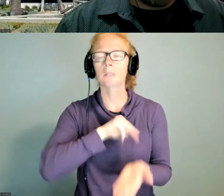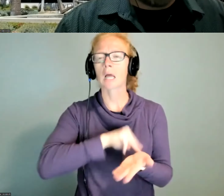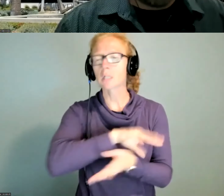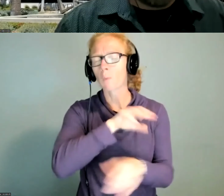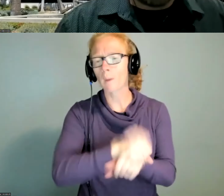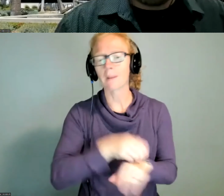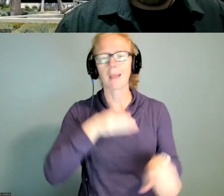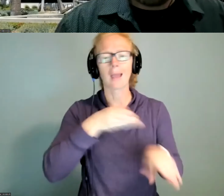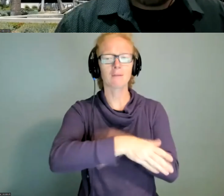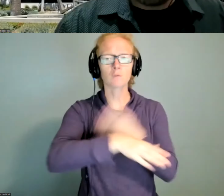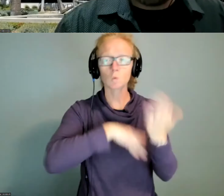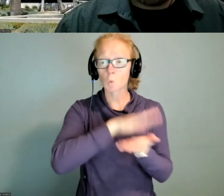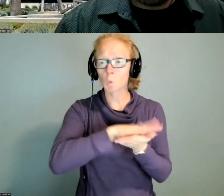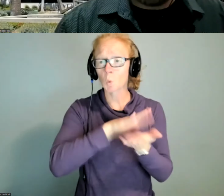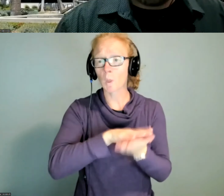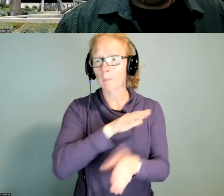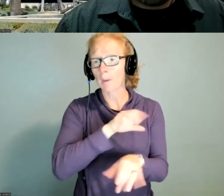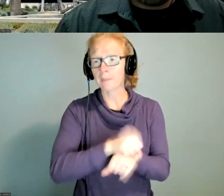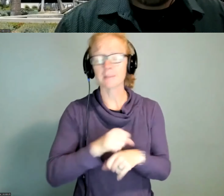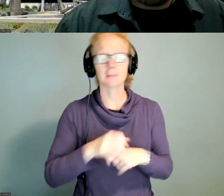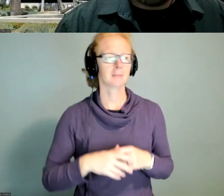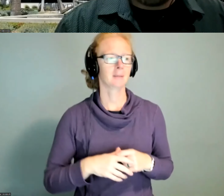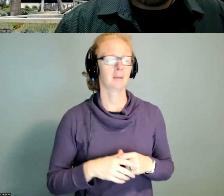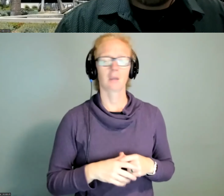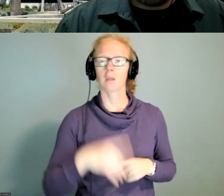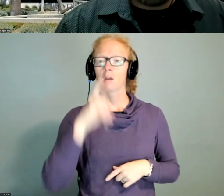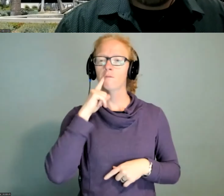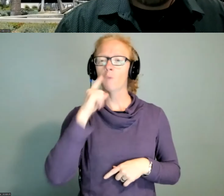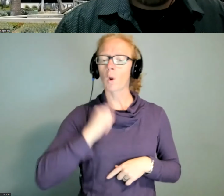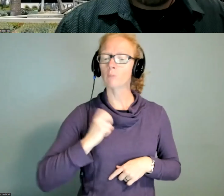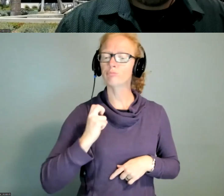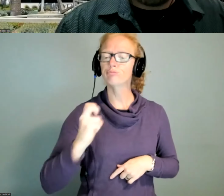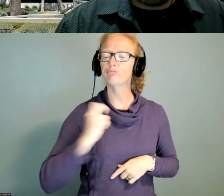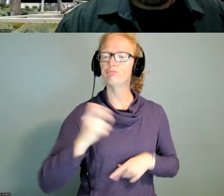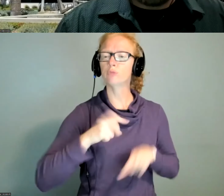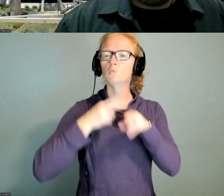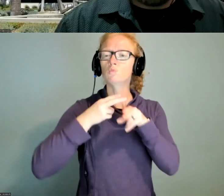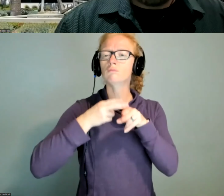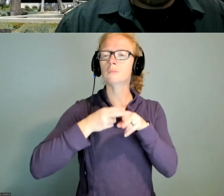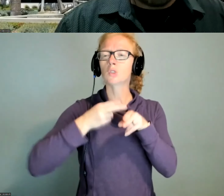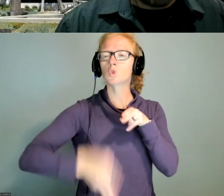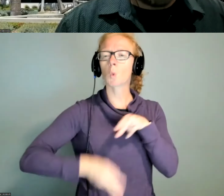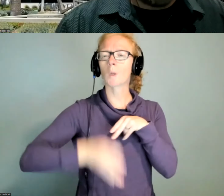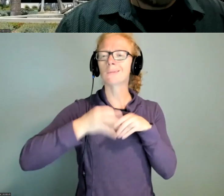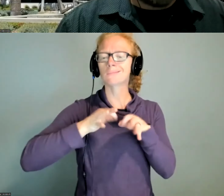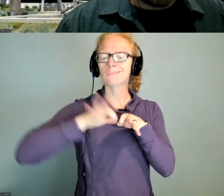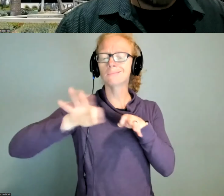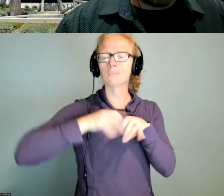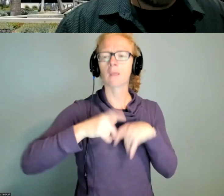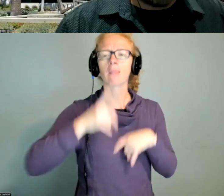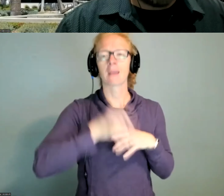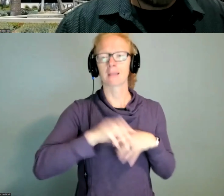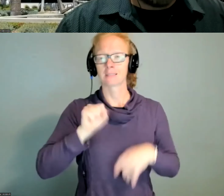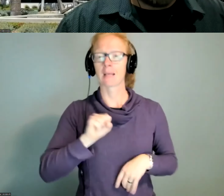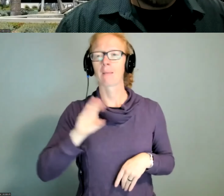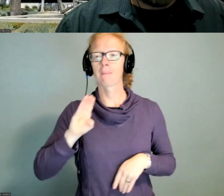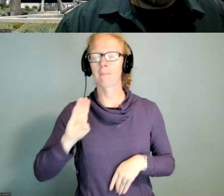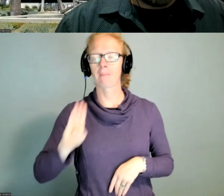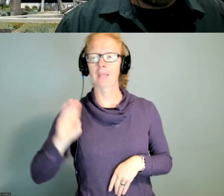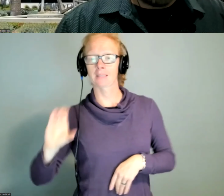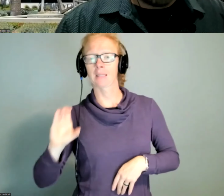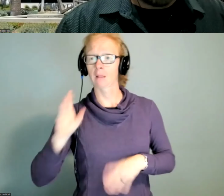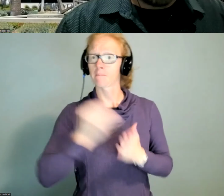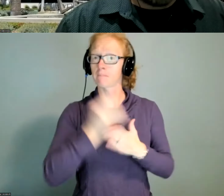after school appointments, and we have more and more of these getting purchased in the South Bay because